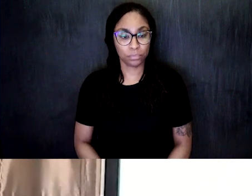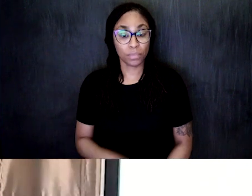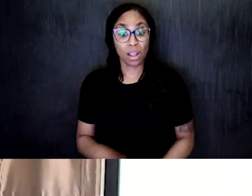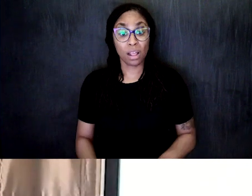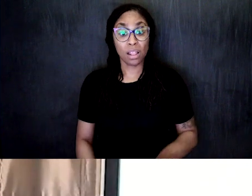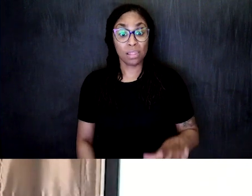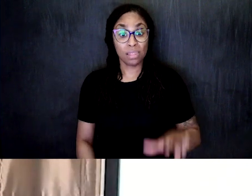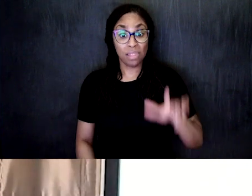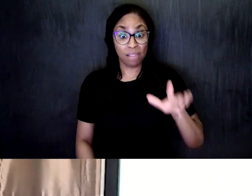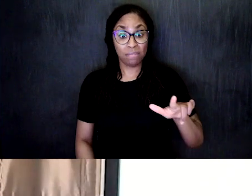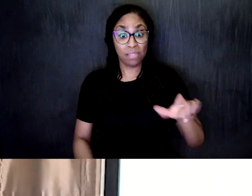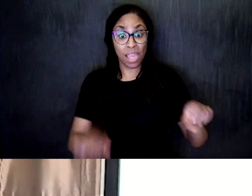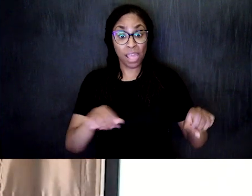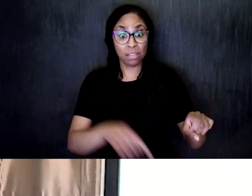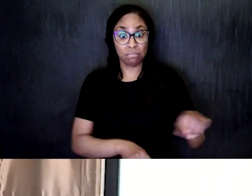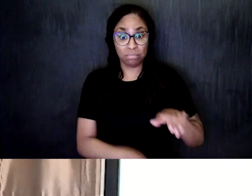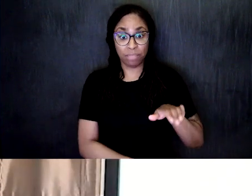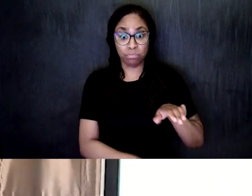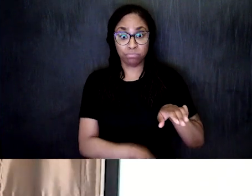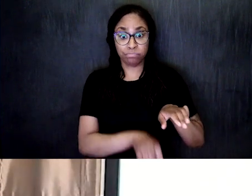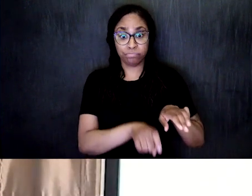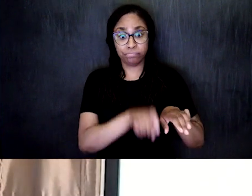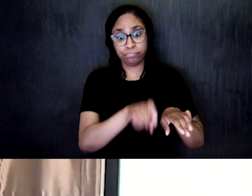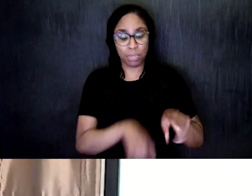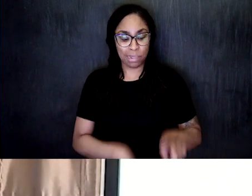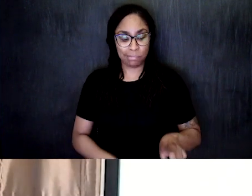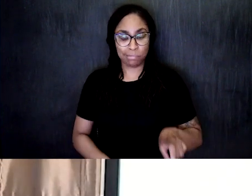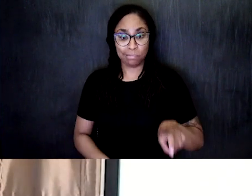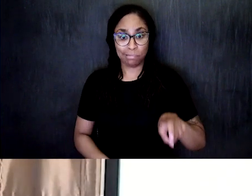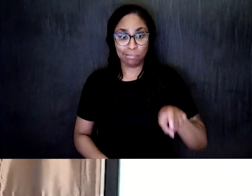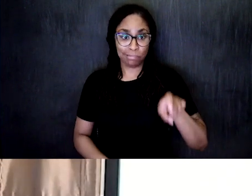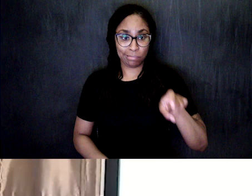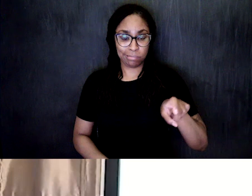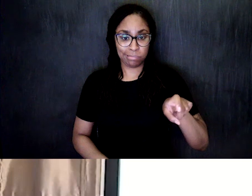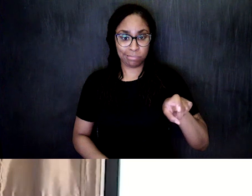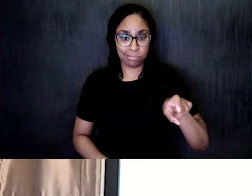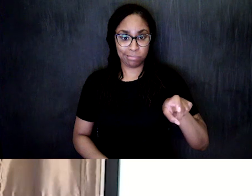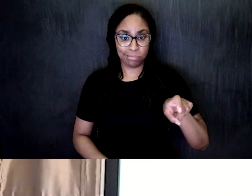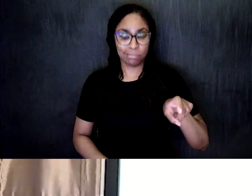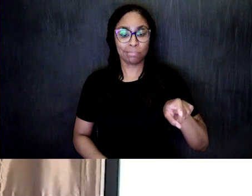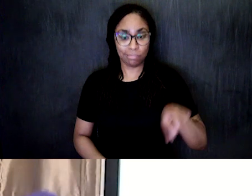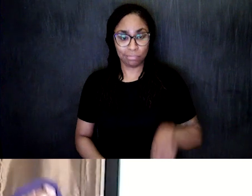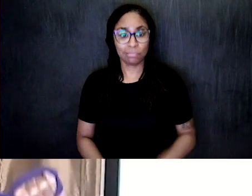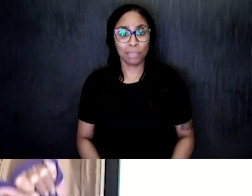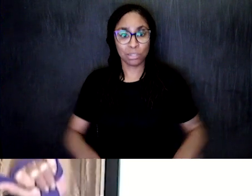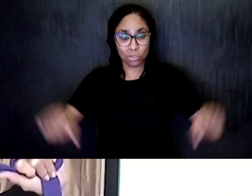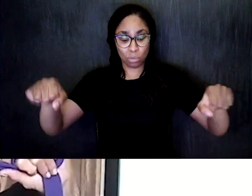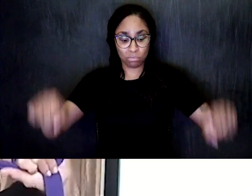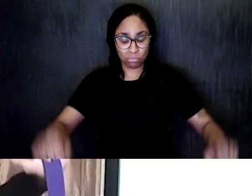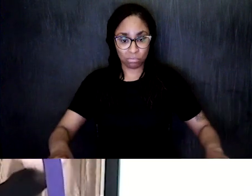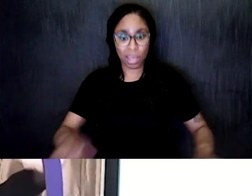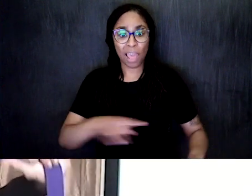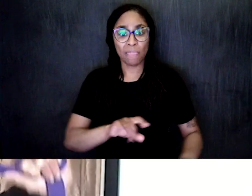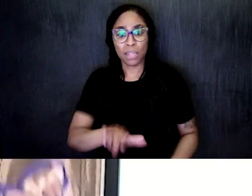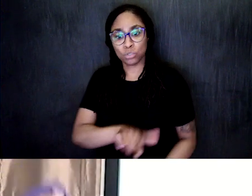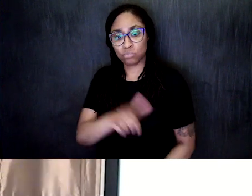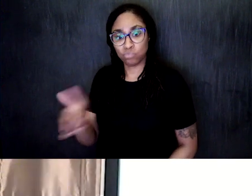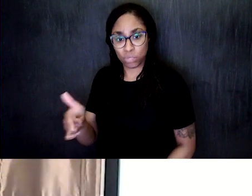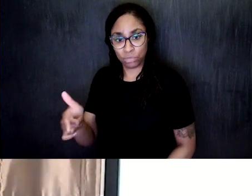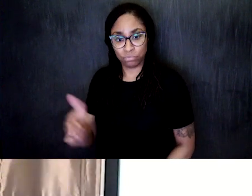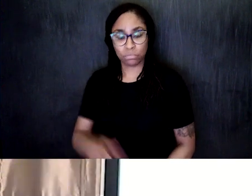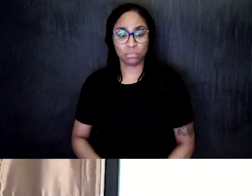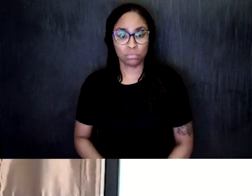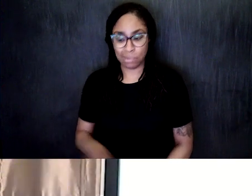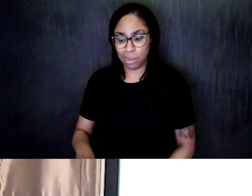left leg up towards the strap. It's like you're trying to meet it, or you might meet it, and down. And other